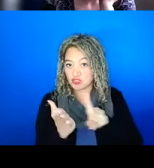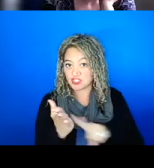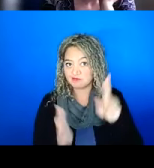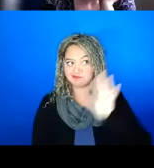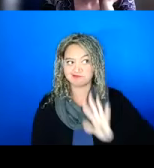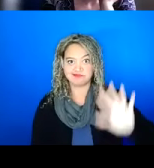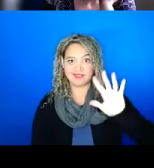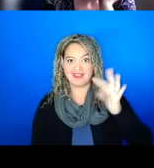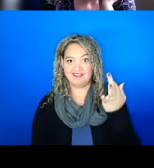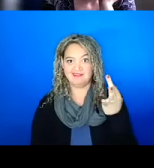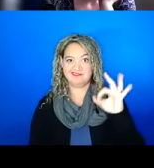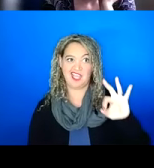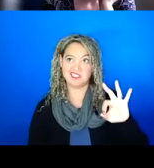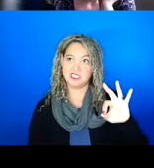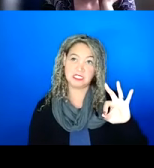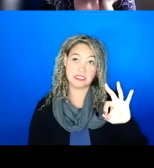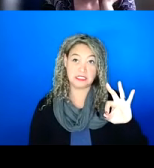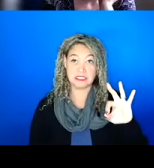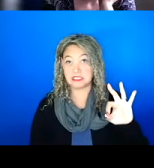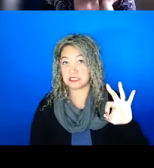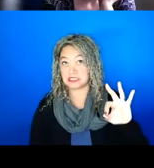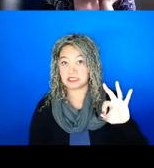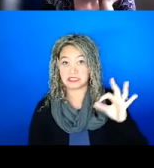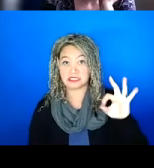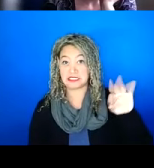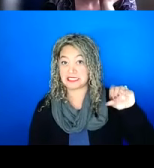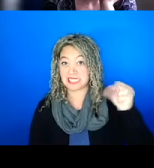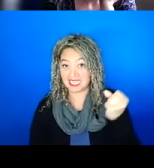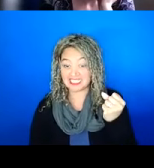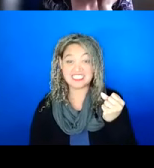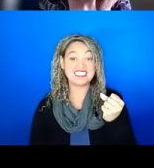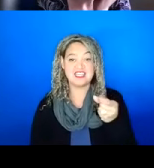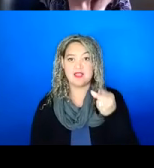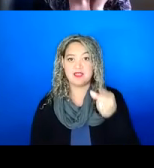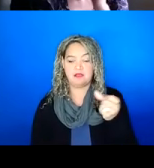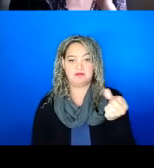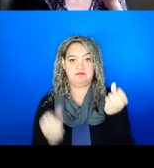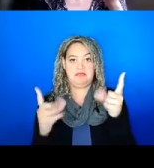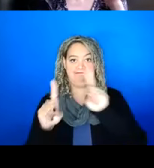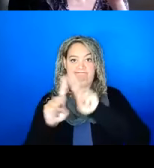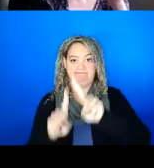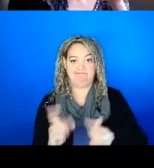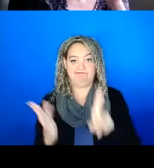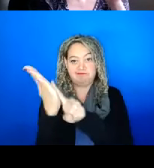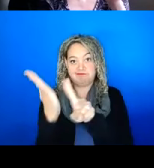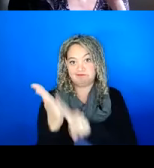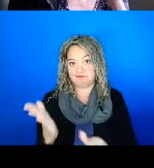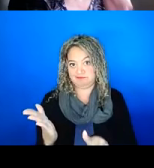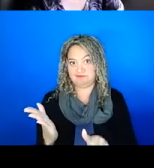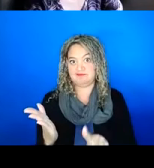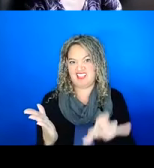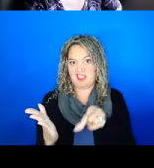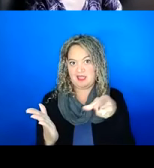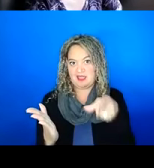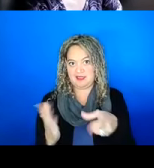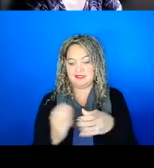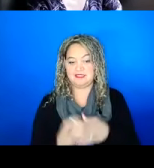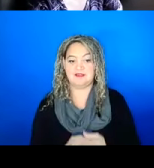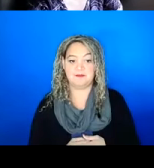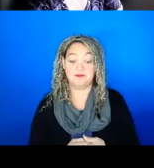the late 1990s. So there's probably a dozen studies like this. So as we've